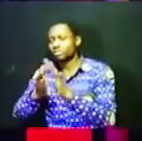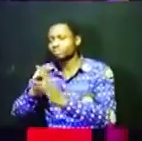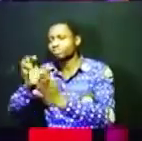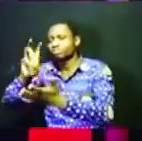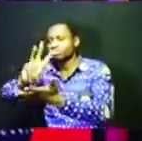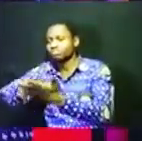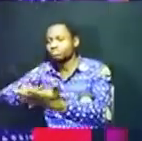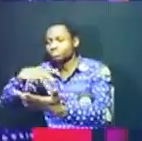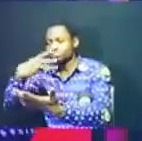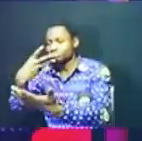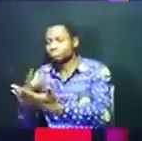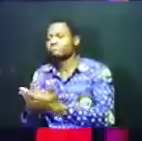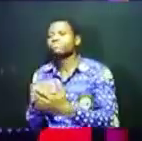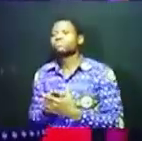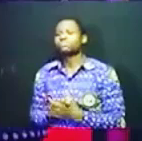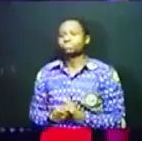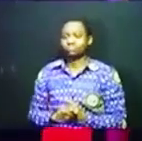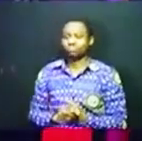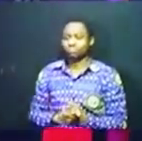witness.